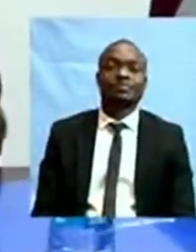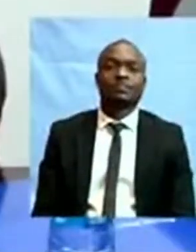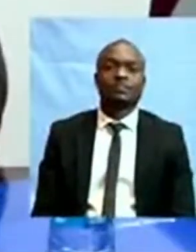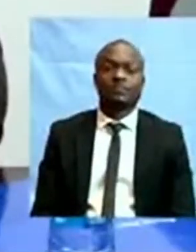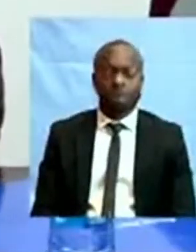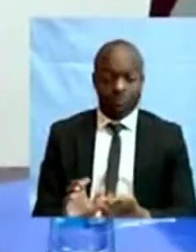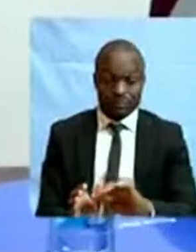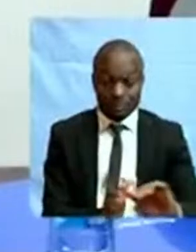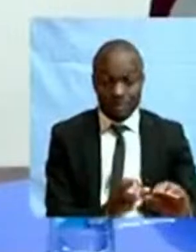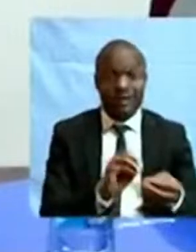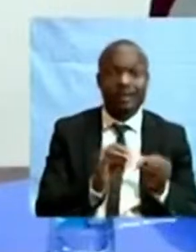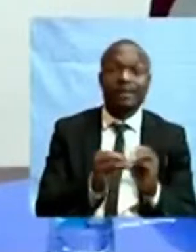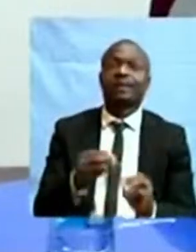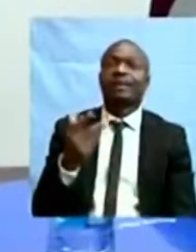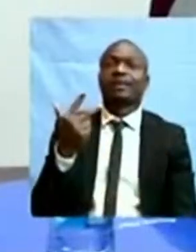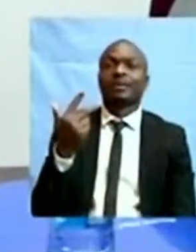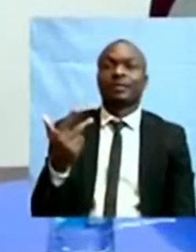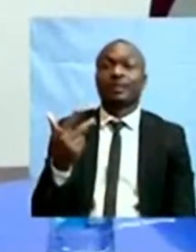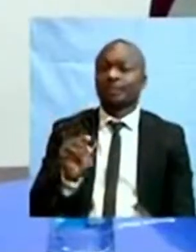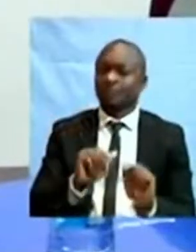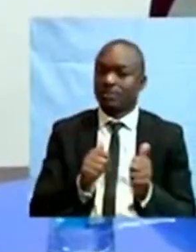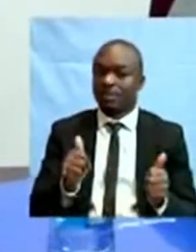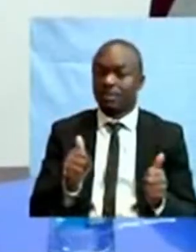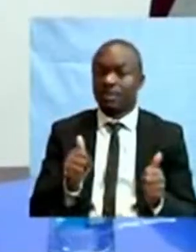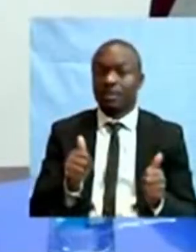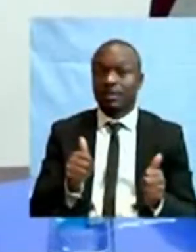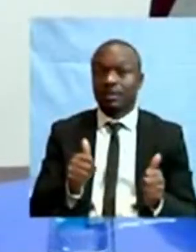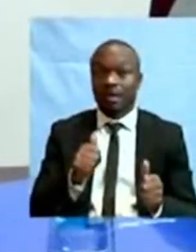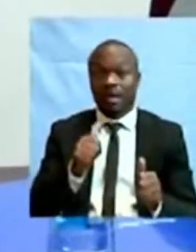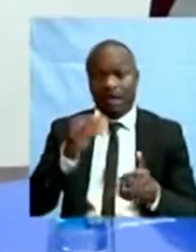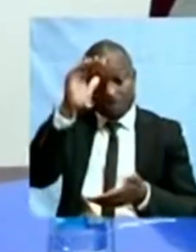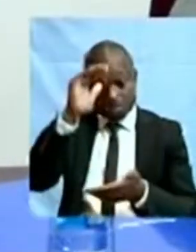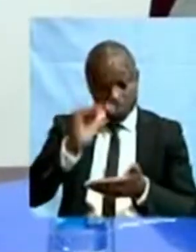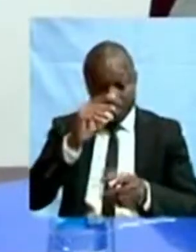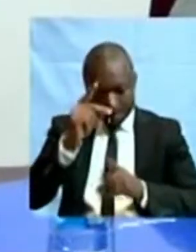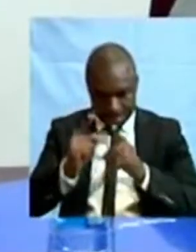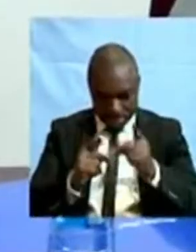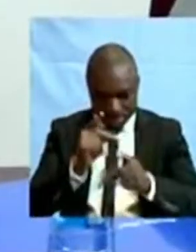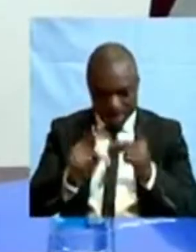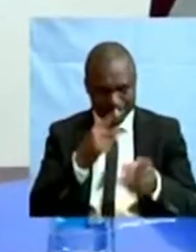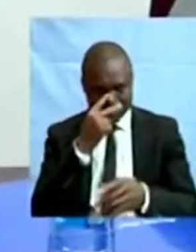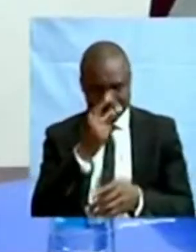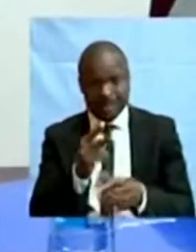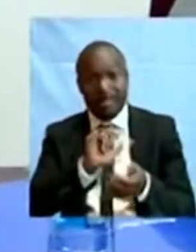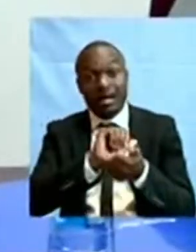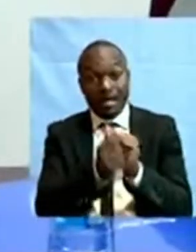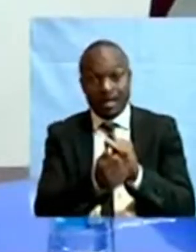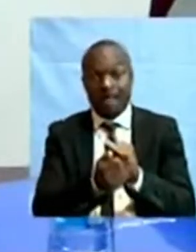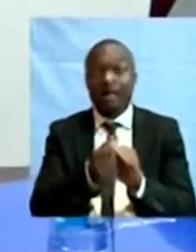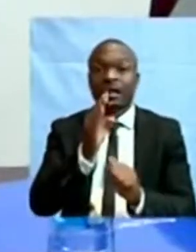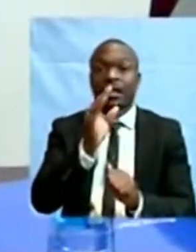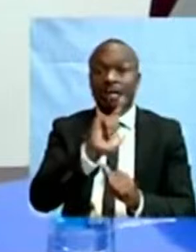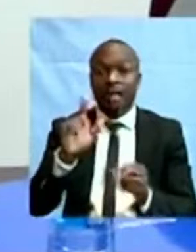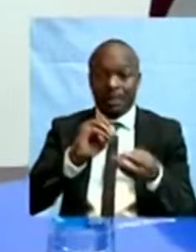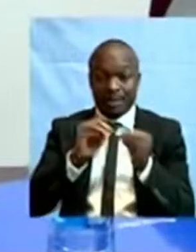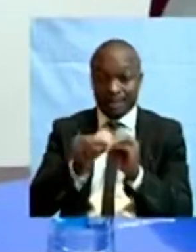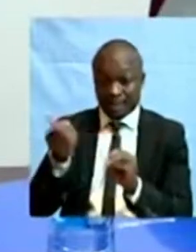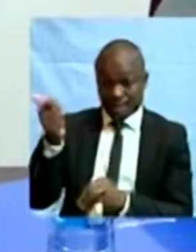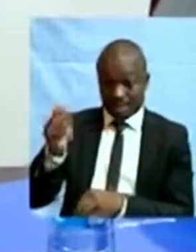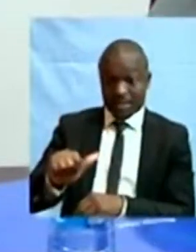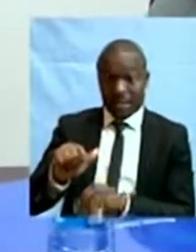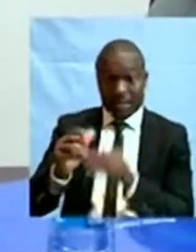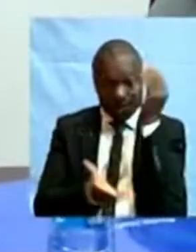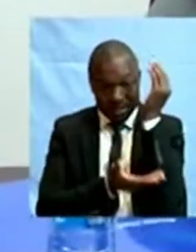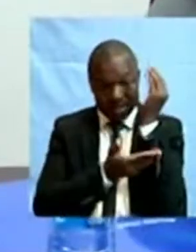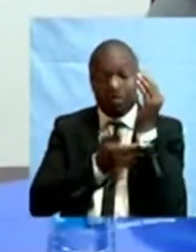We move to number 3, efficiency and streamlining of processes. We also note that the amendment bill, that is number 10, will